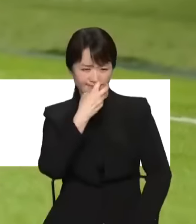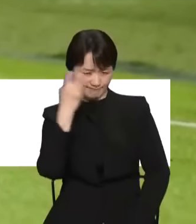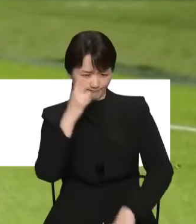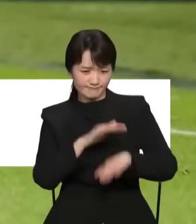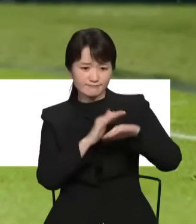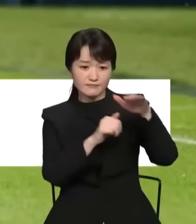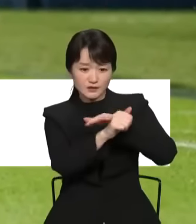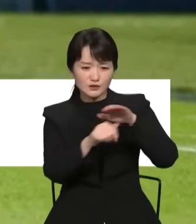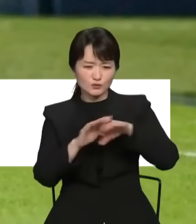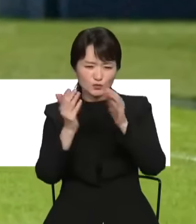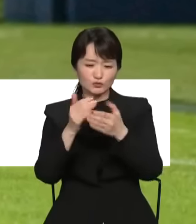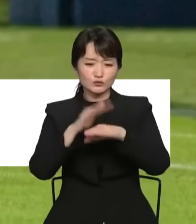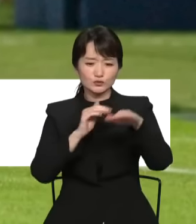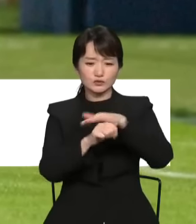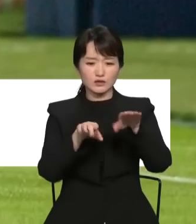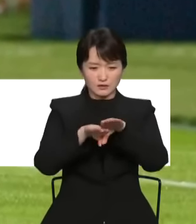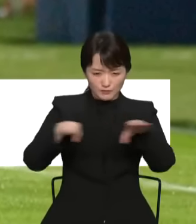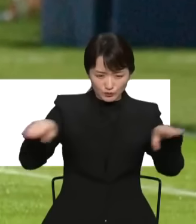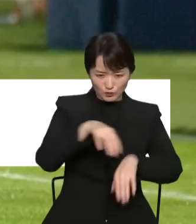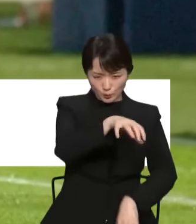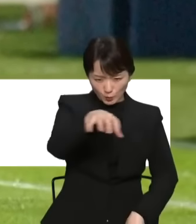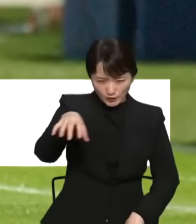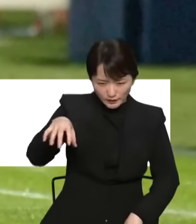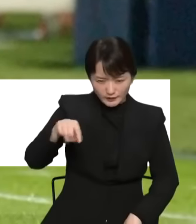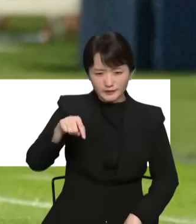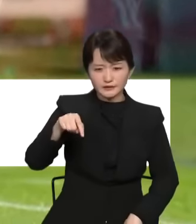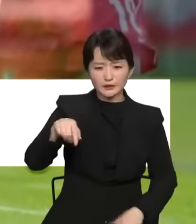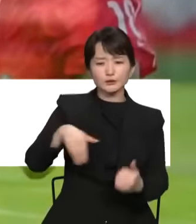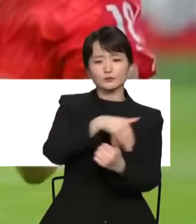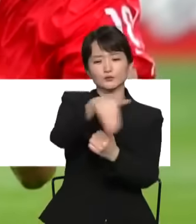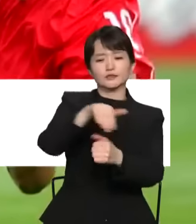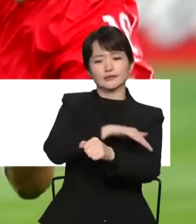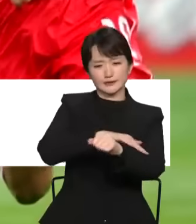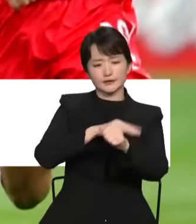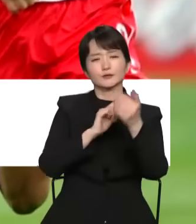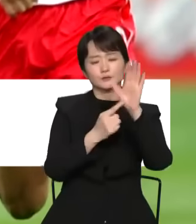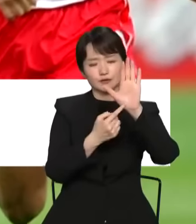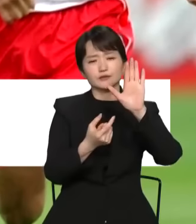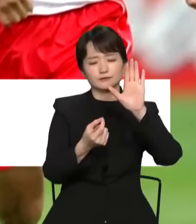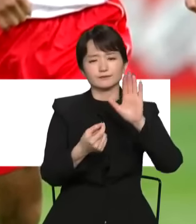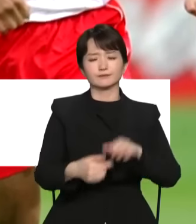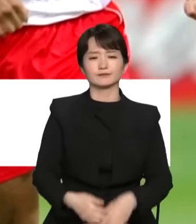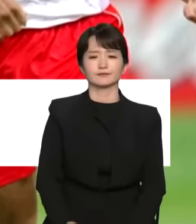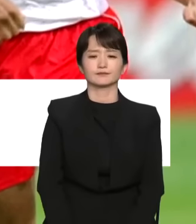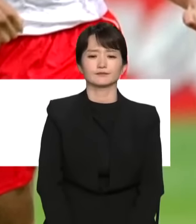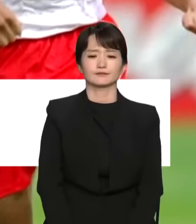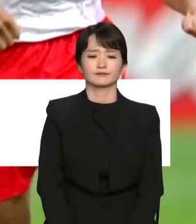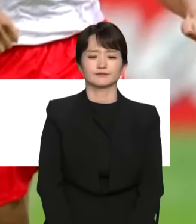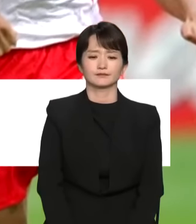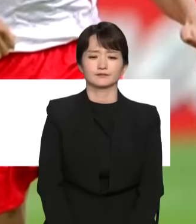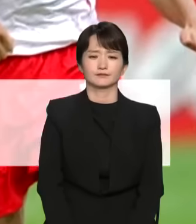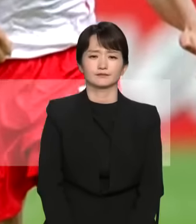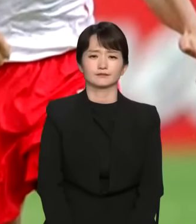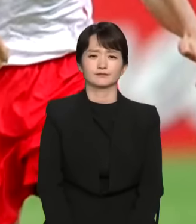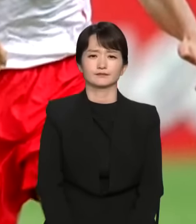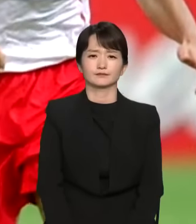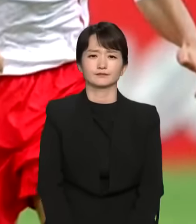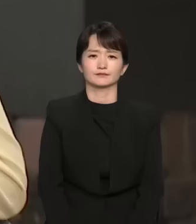I think he phrased it well by saying that everyone was equal in the